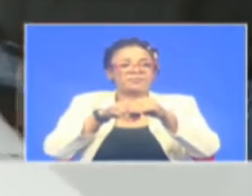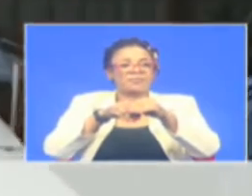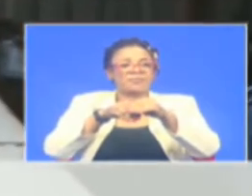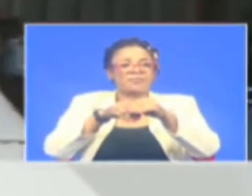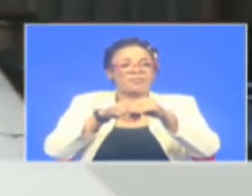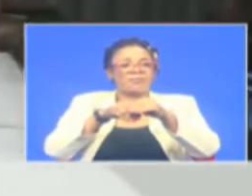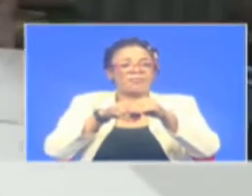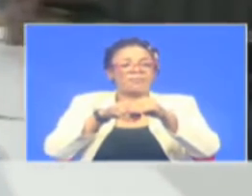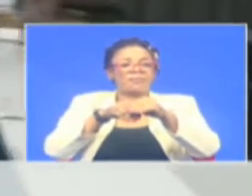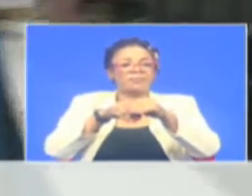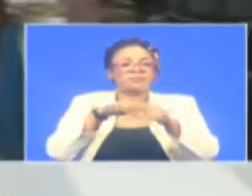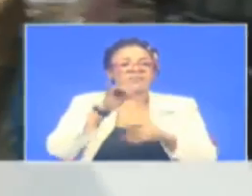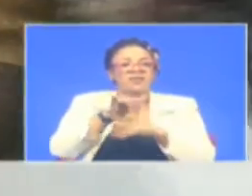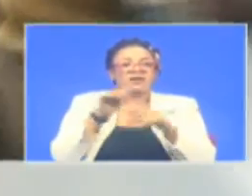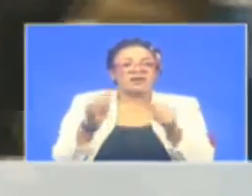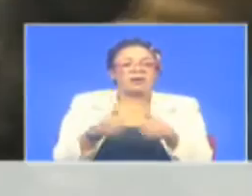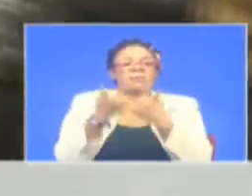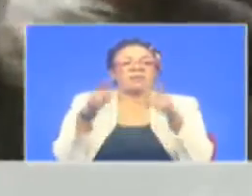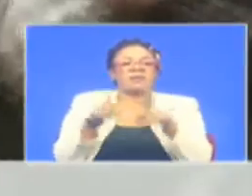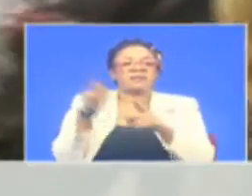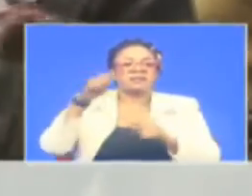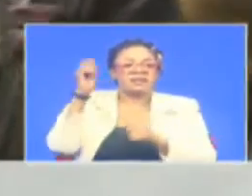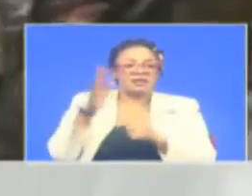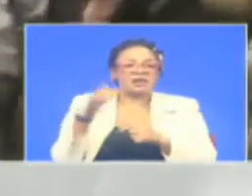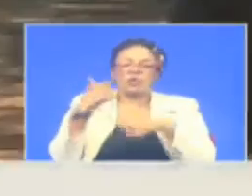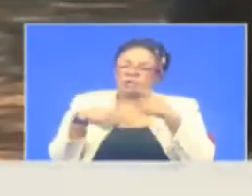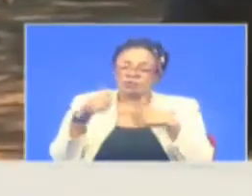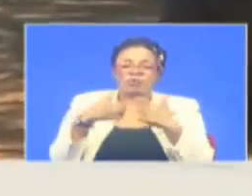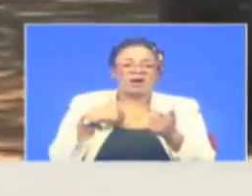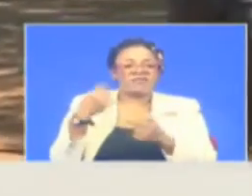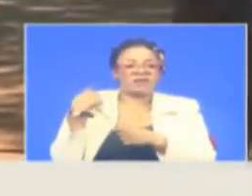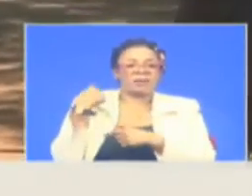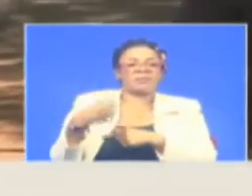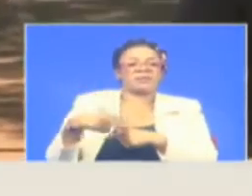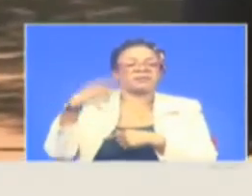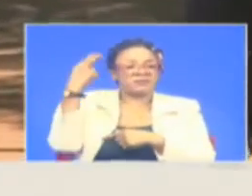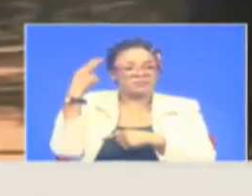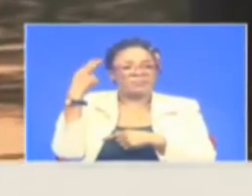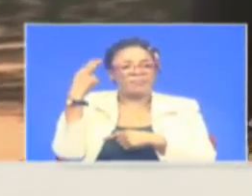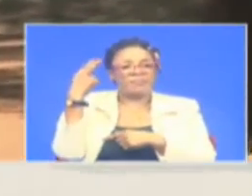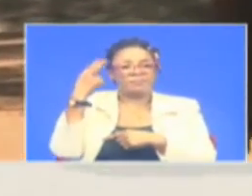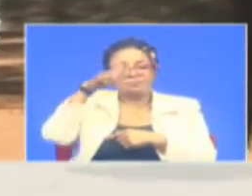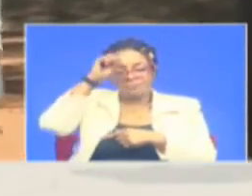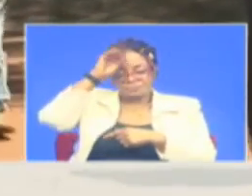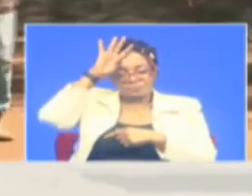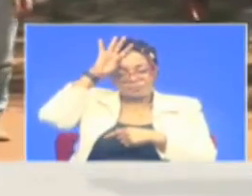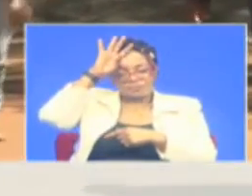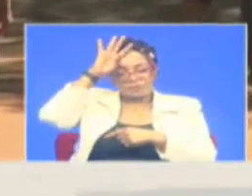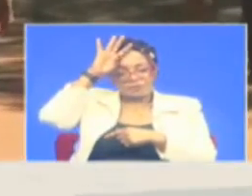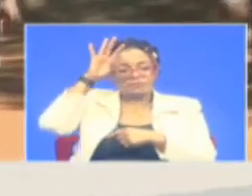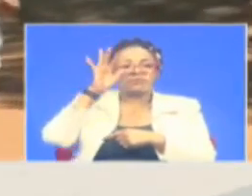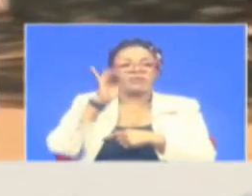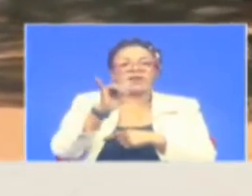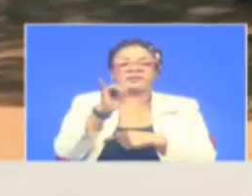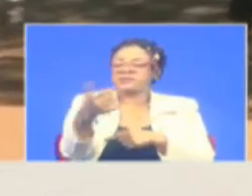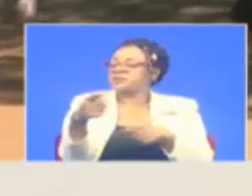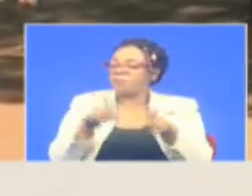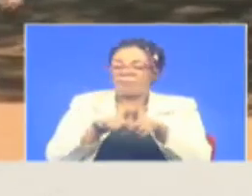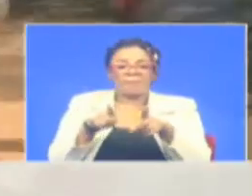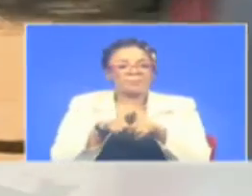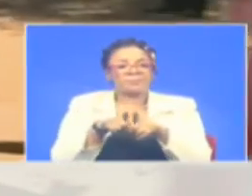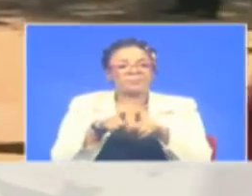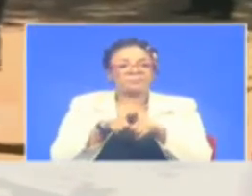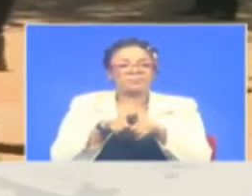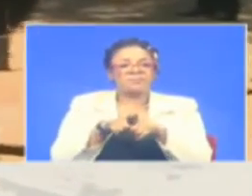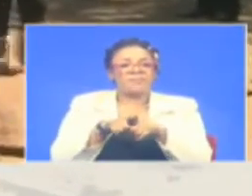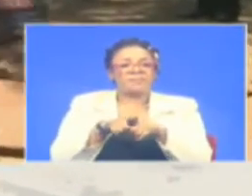This comes as Kenya continues to record an increase in COVID-19 infections. In Kiambu County, the narrative was similar. They